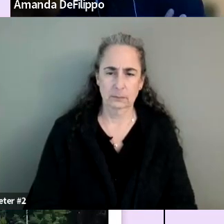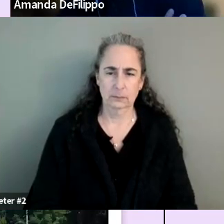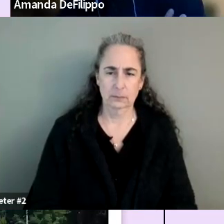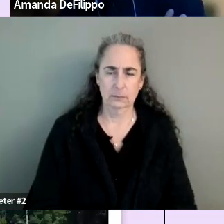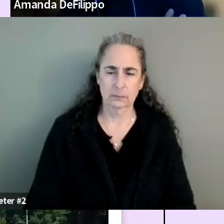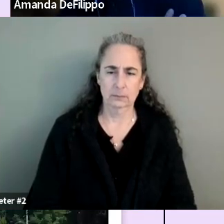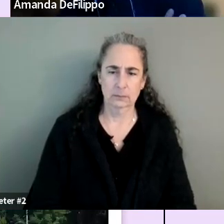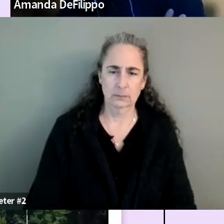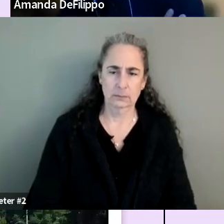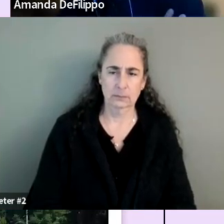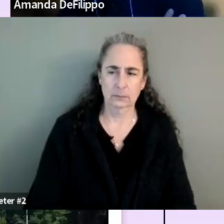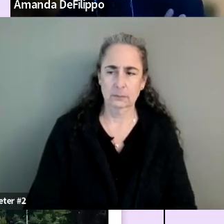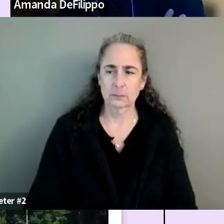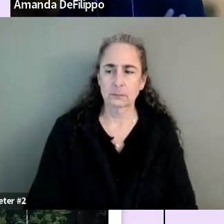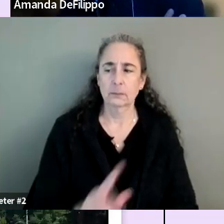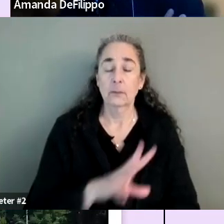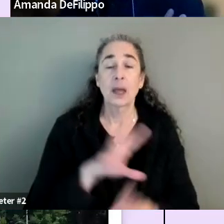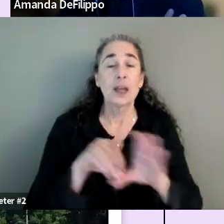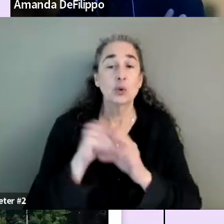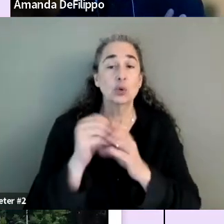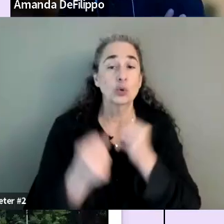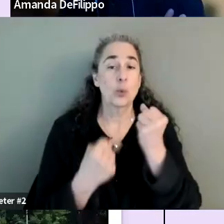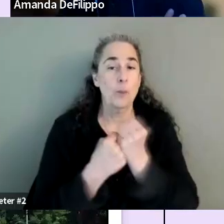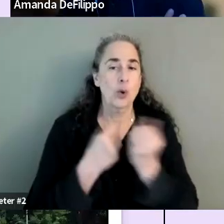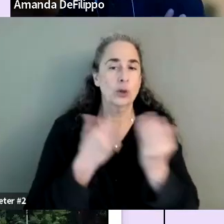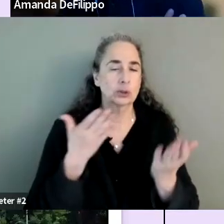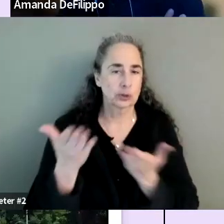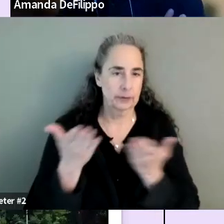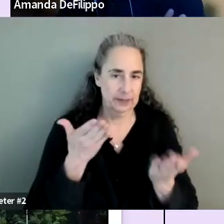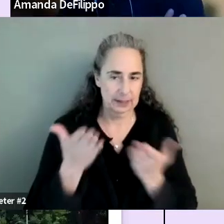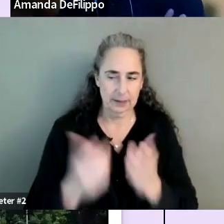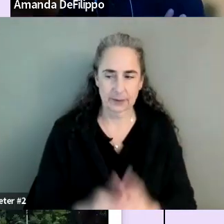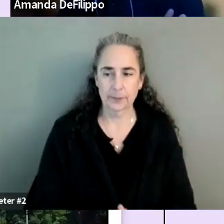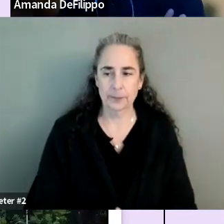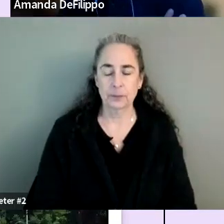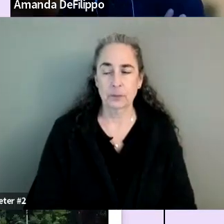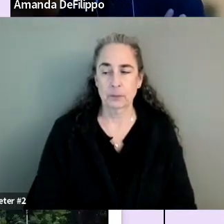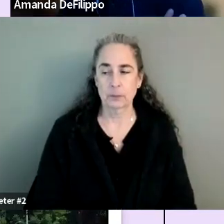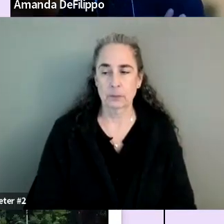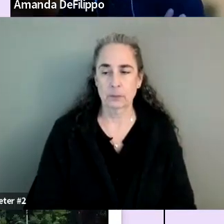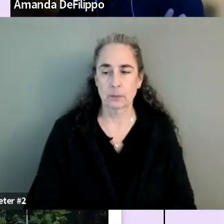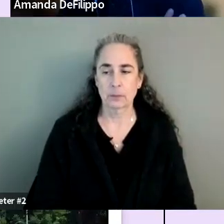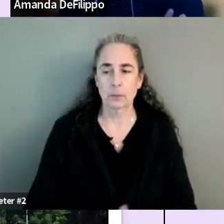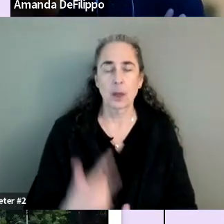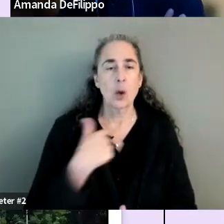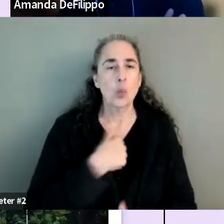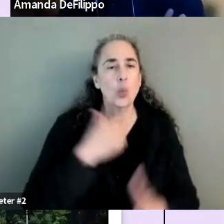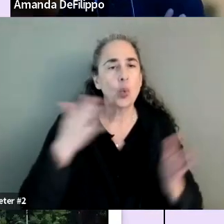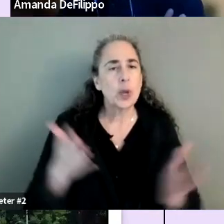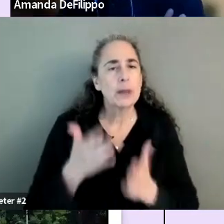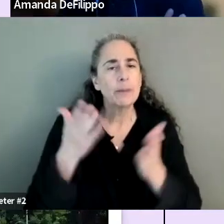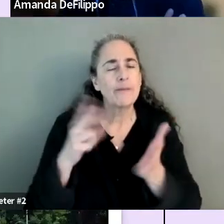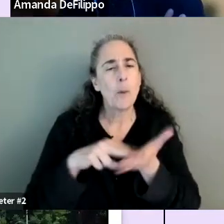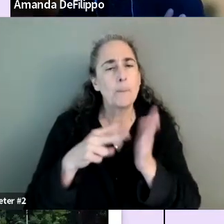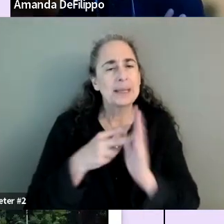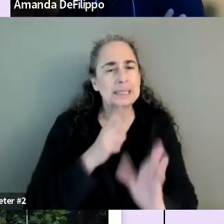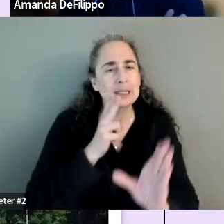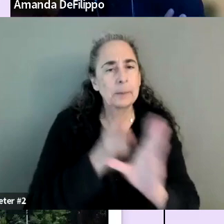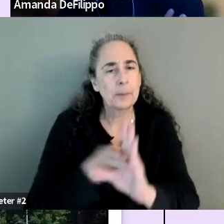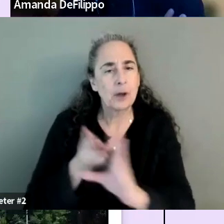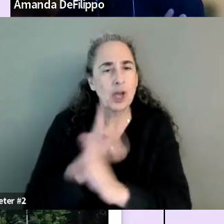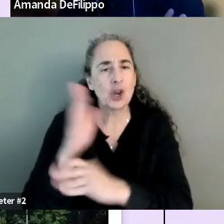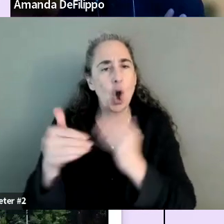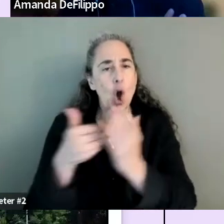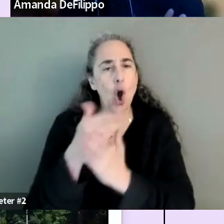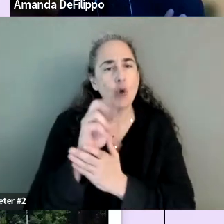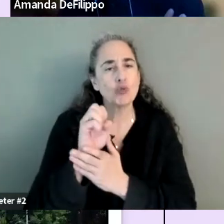All right, inclusion support services. This is where we promote meaningful participation in all of our